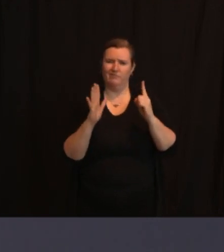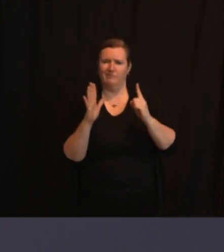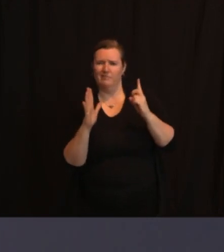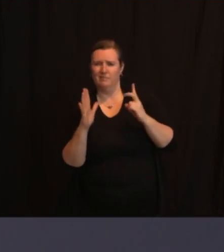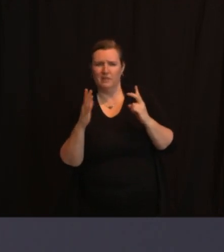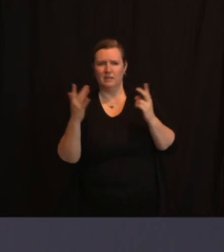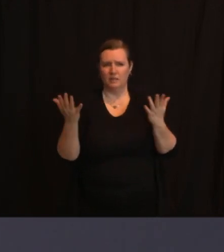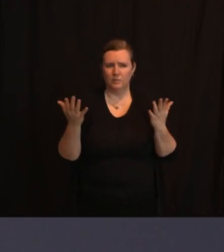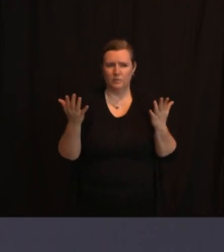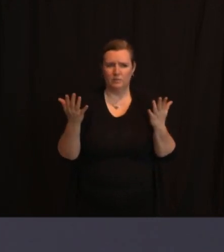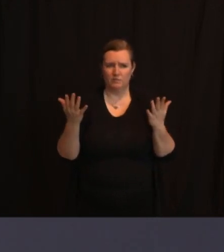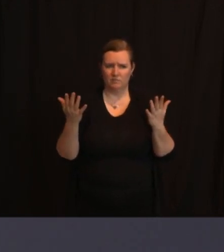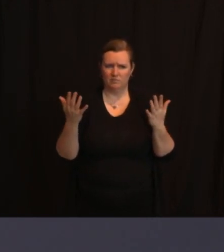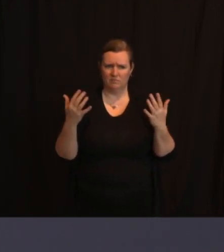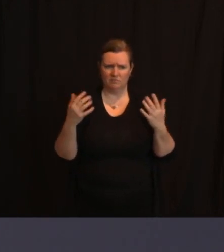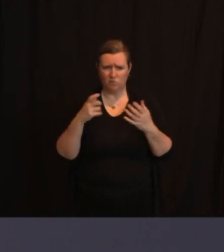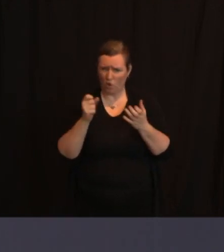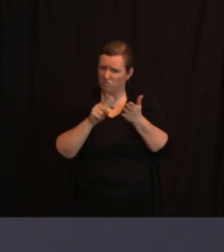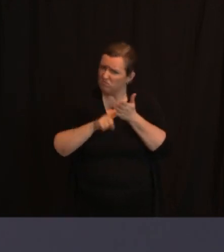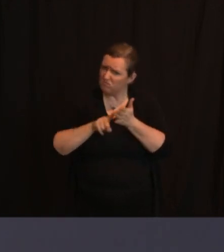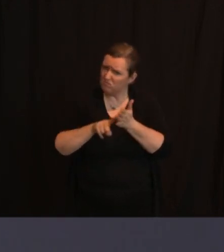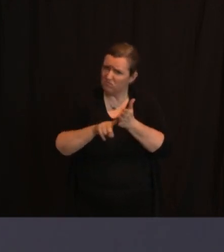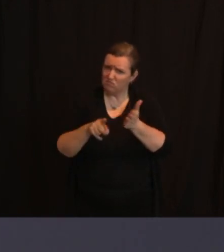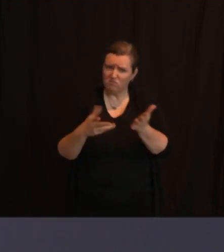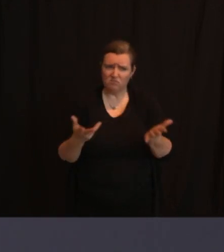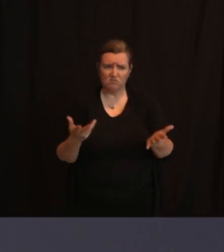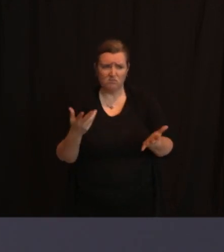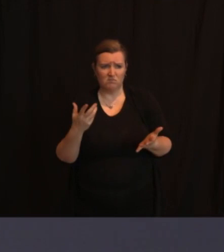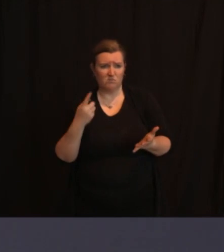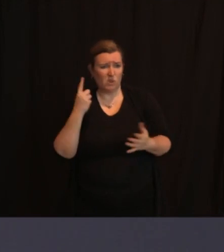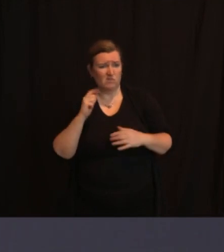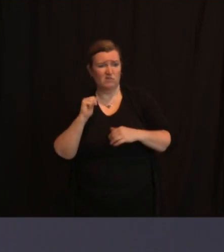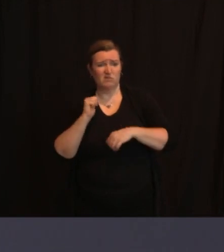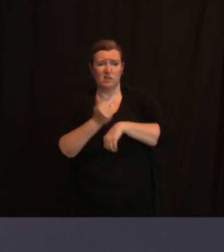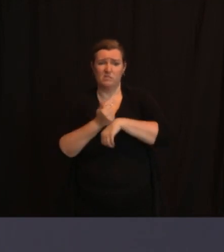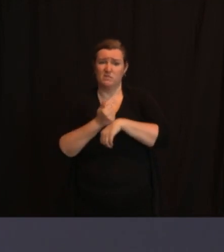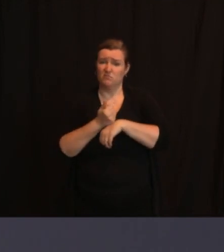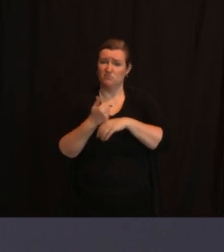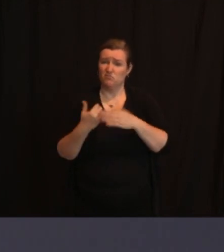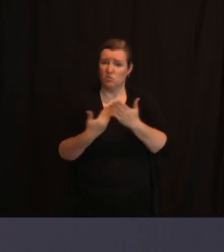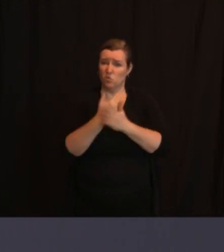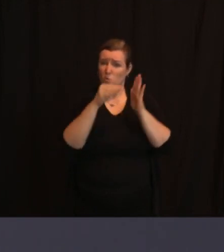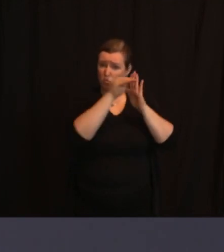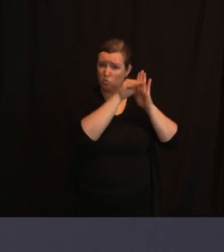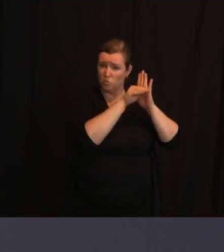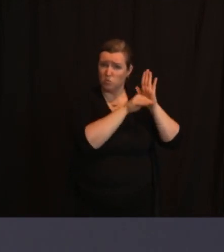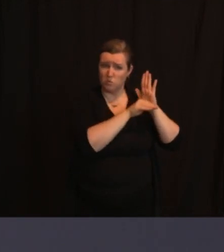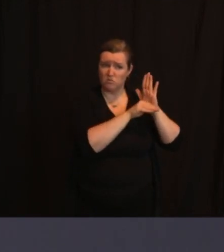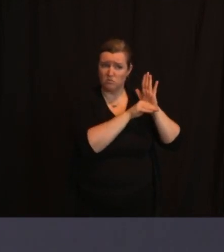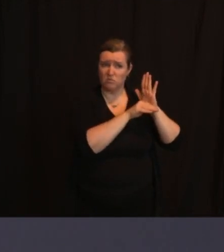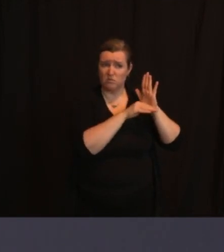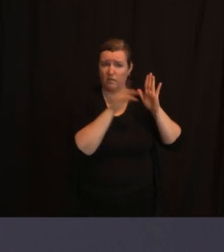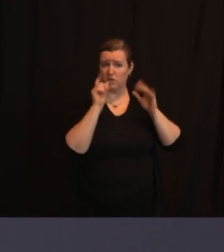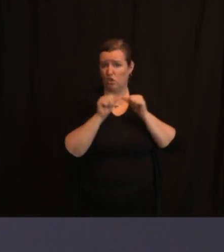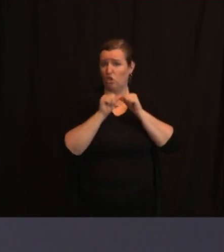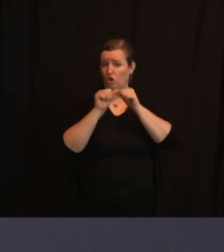you'll be looking into regulating the industry in these areas in some way, depending on the findings of the Attorney General's office?